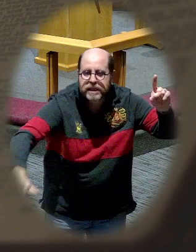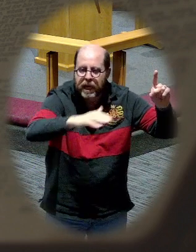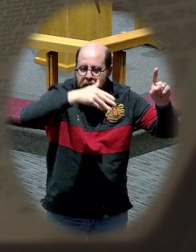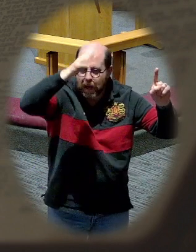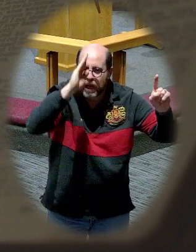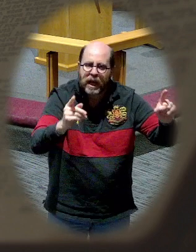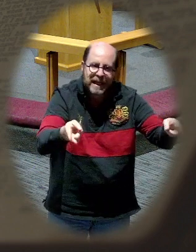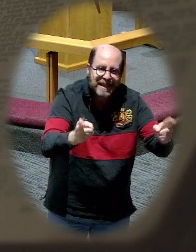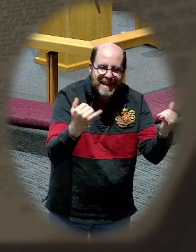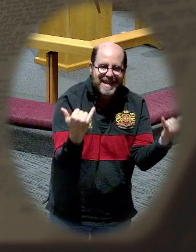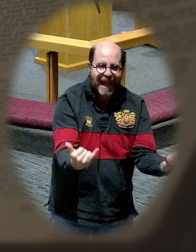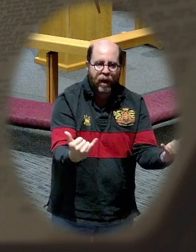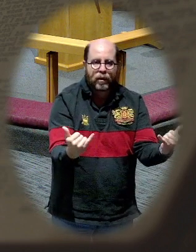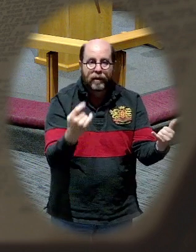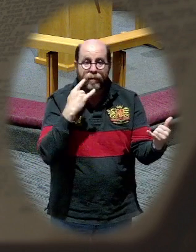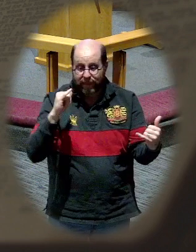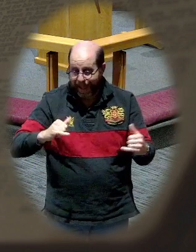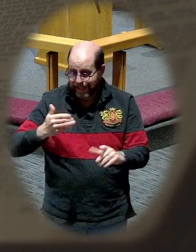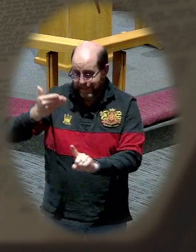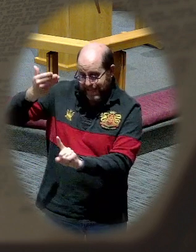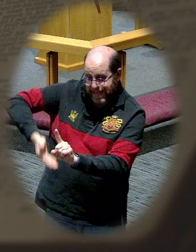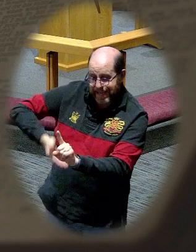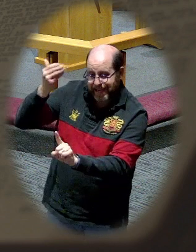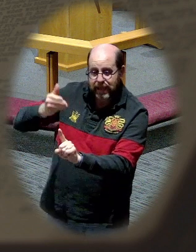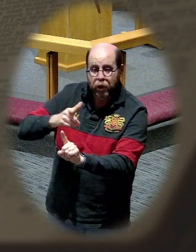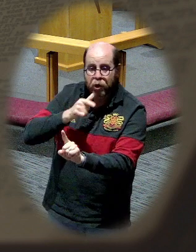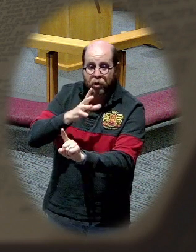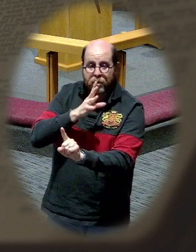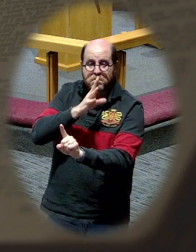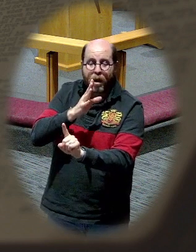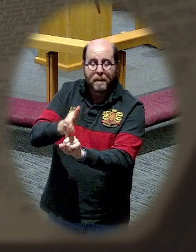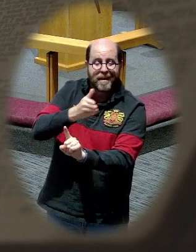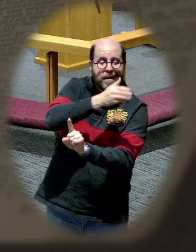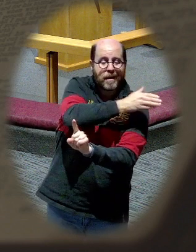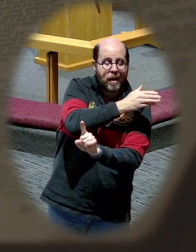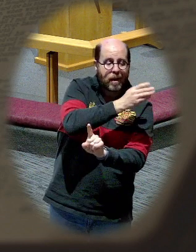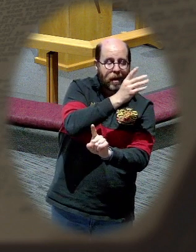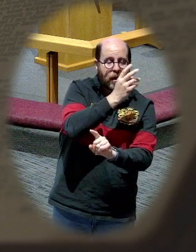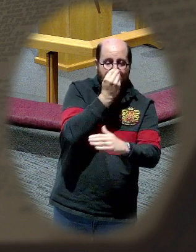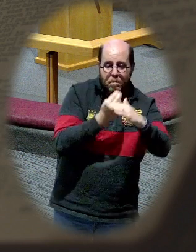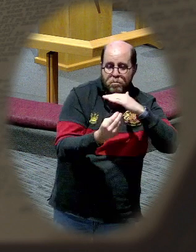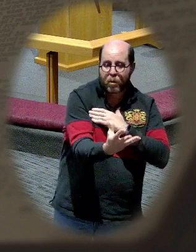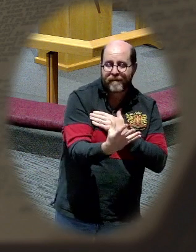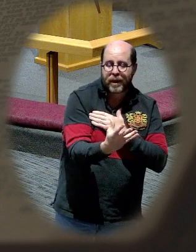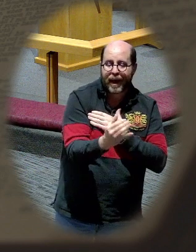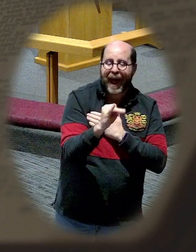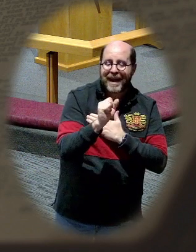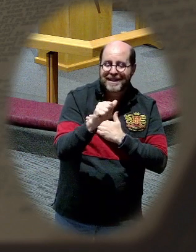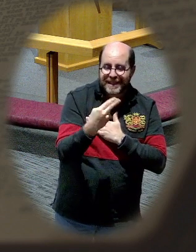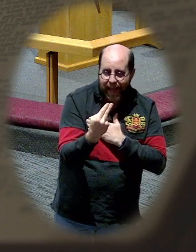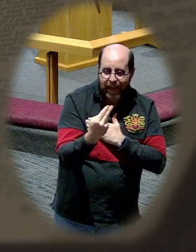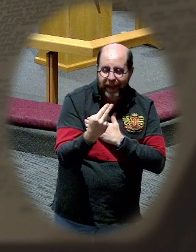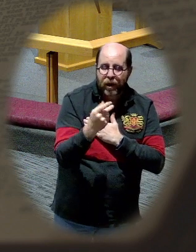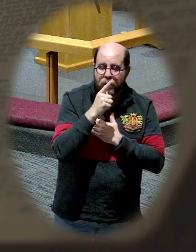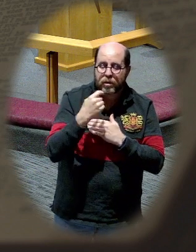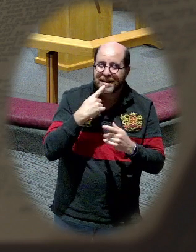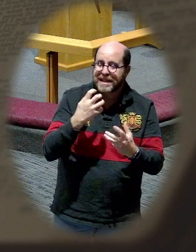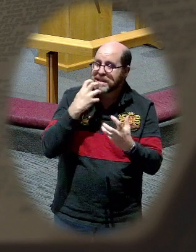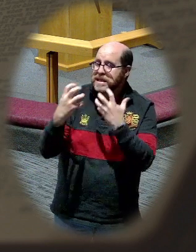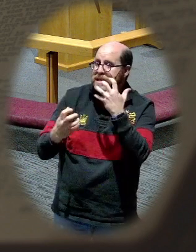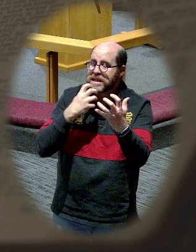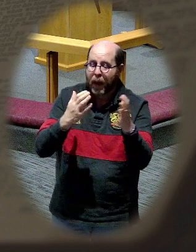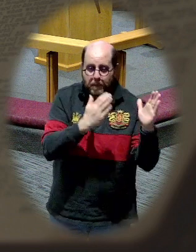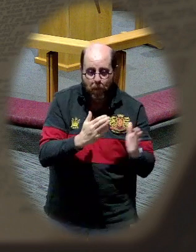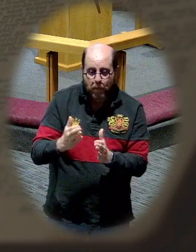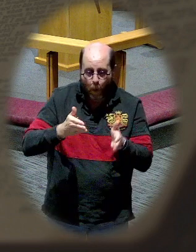hand. For this is he who was spoken of by the prophet Isaiah when he said, the voice of one crying in the wilderness,